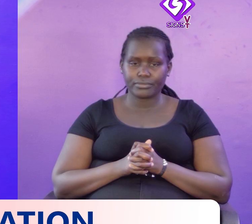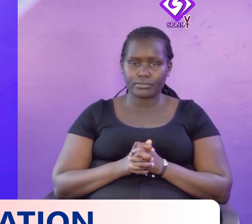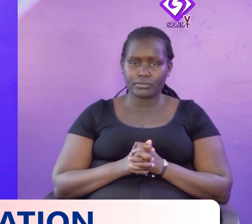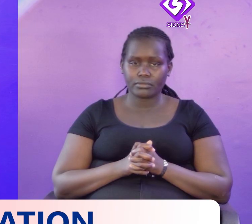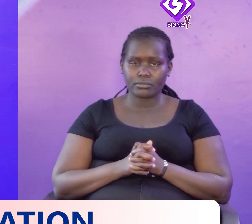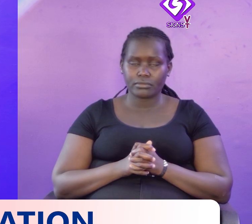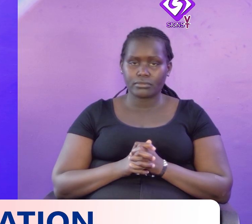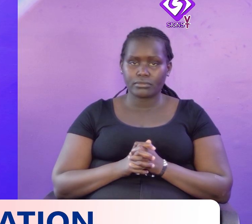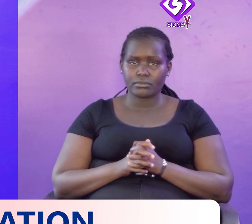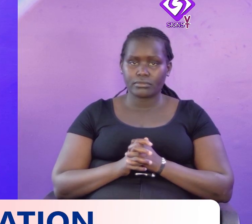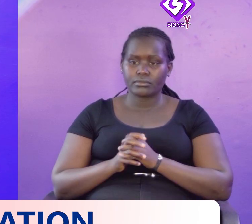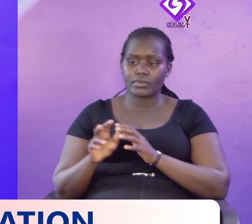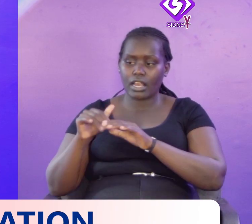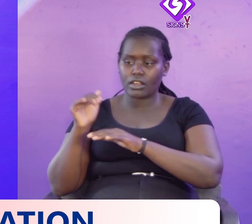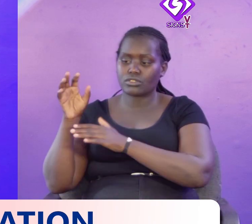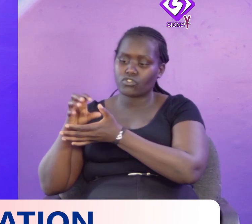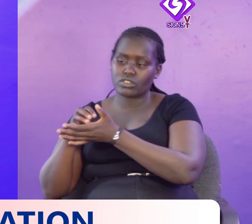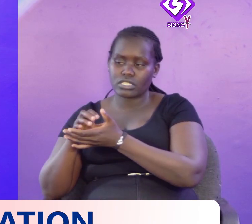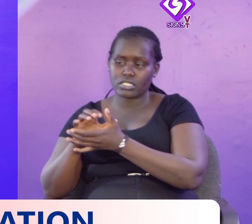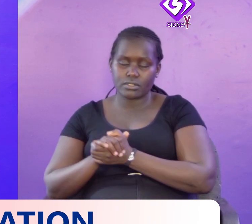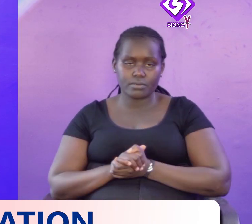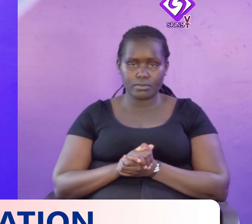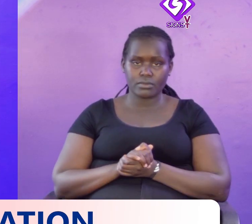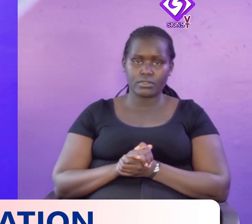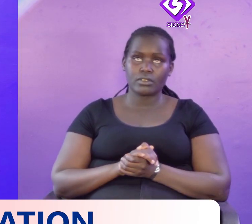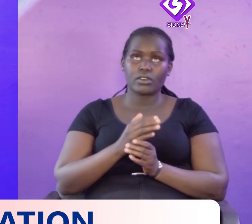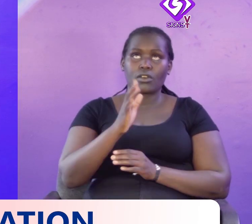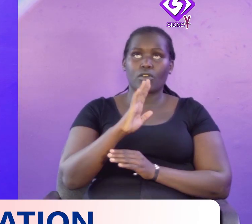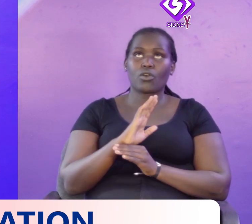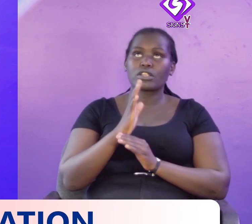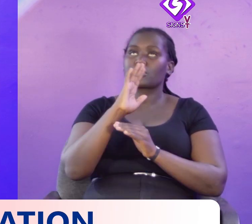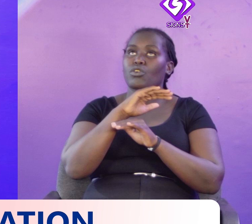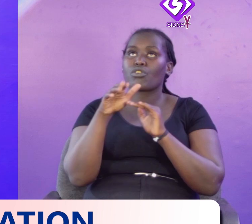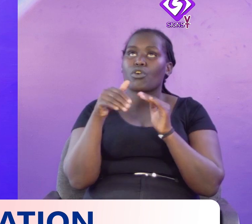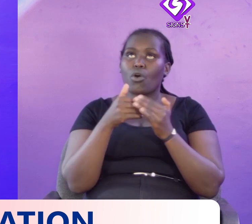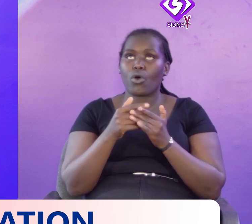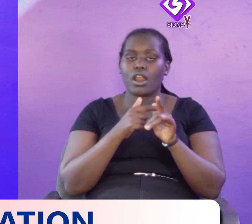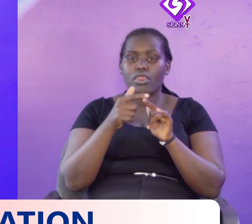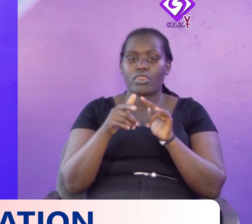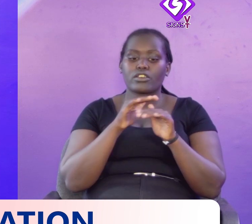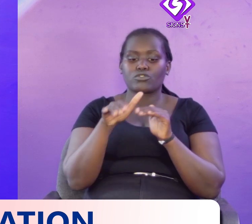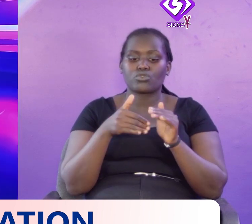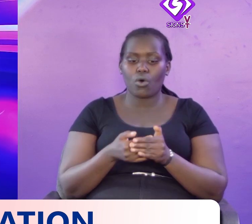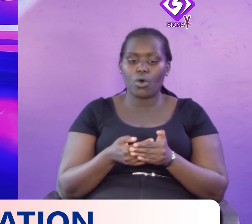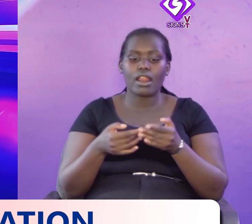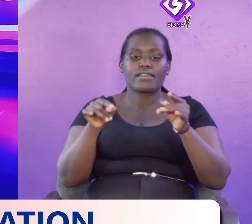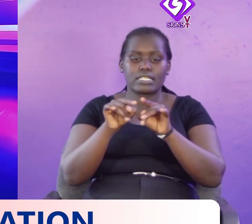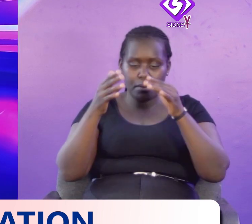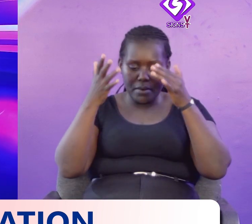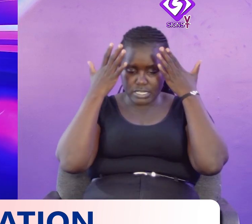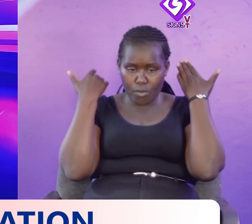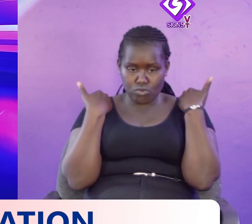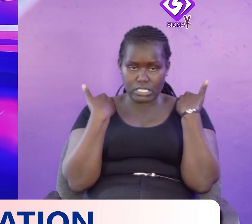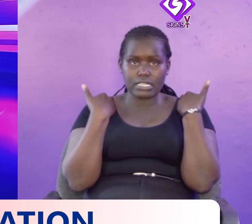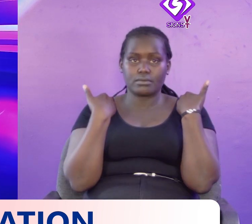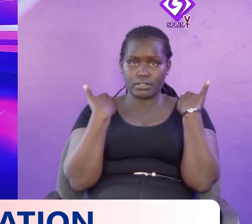quote it out of context. Yes. Yes. God is God overall, and then to all. Okay. So even Muslims,